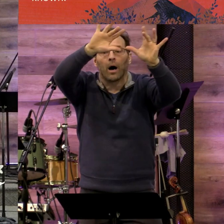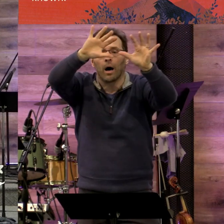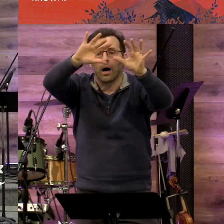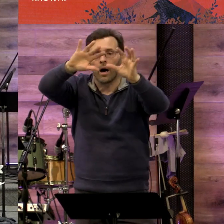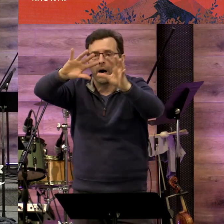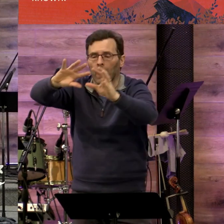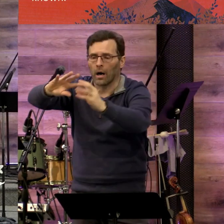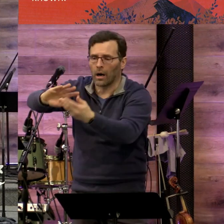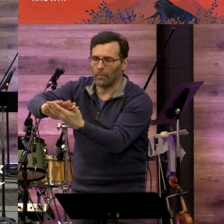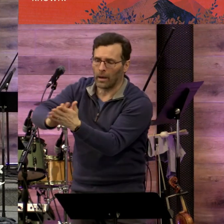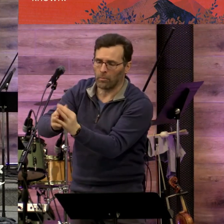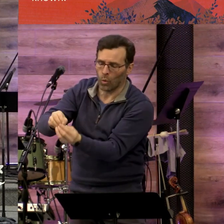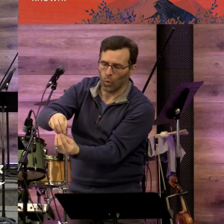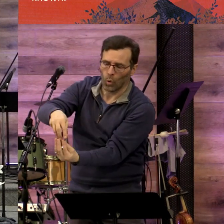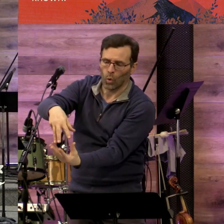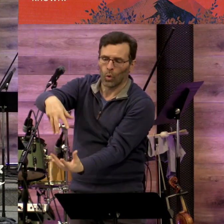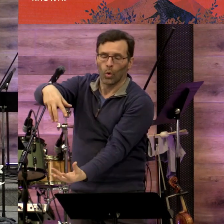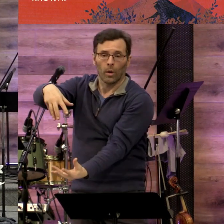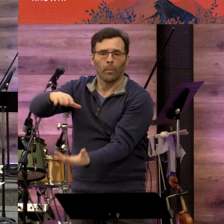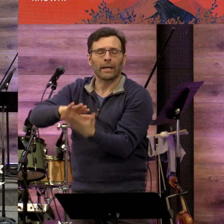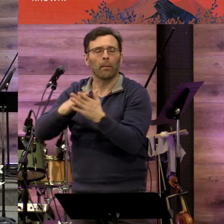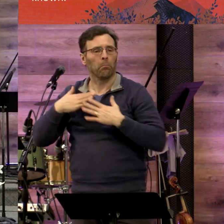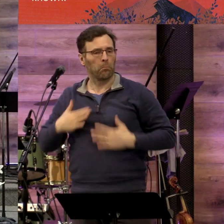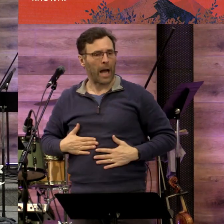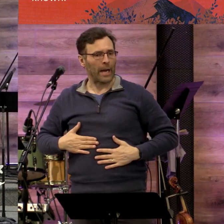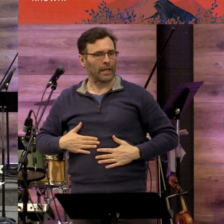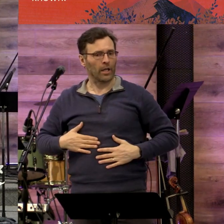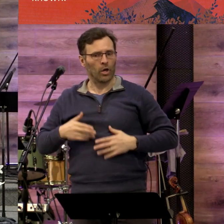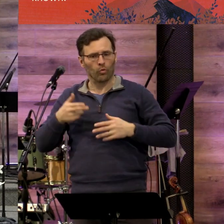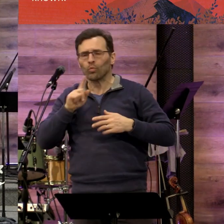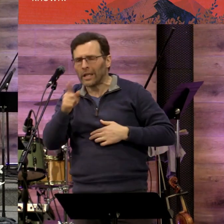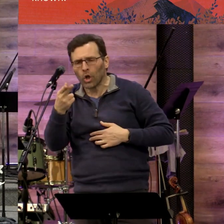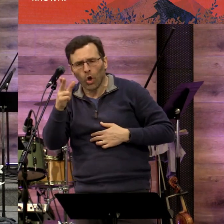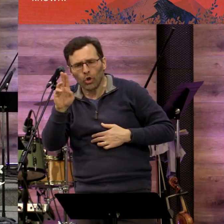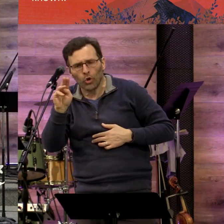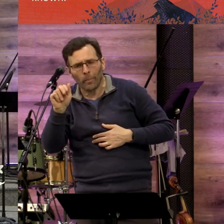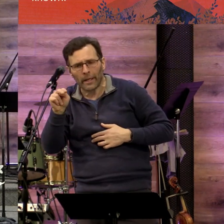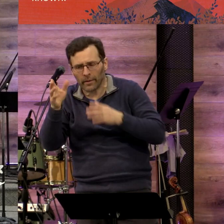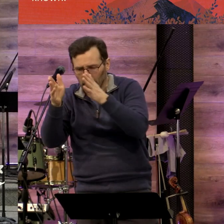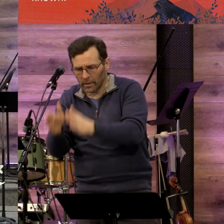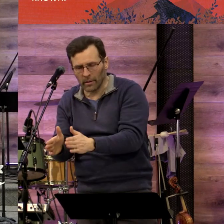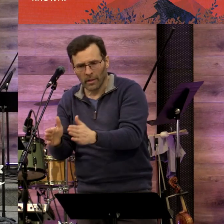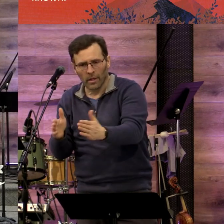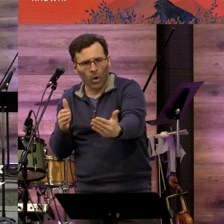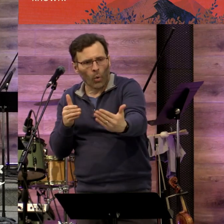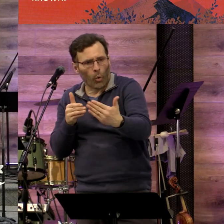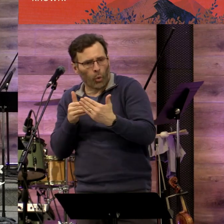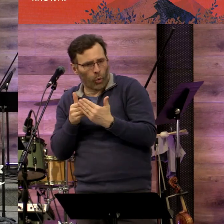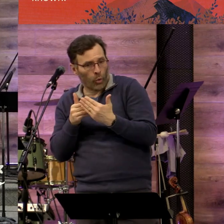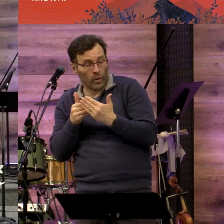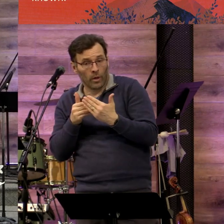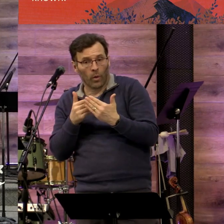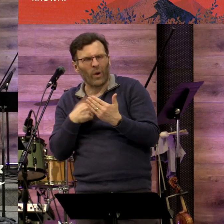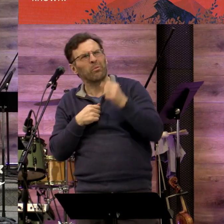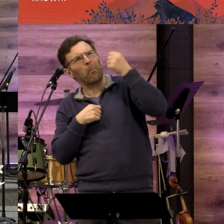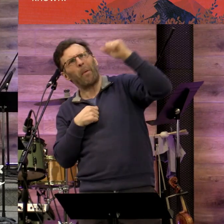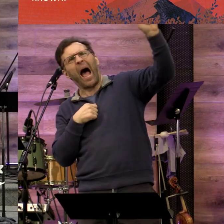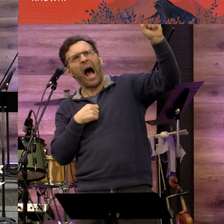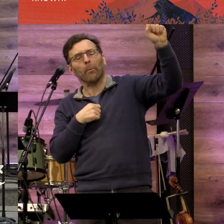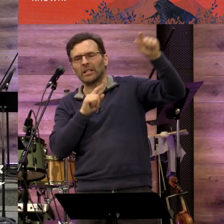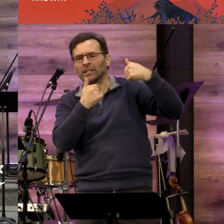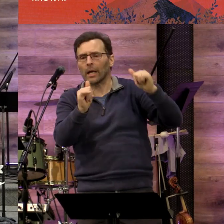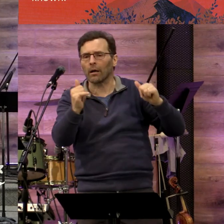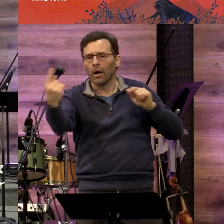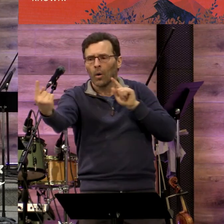took on human flesh. He drew near to us. Drew near to us who had rebelled against him. Drew near to